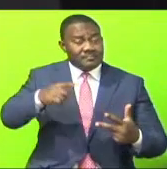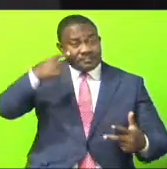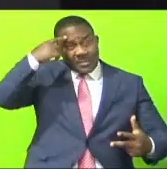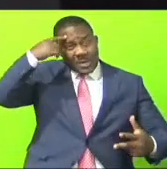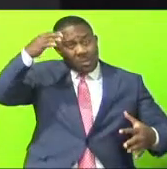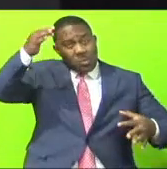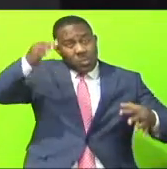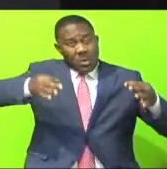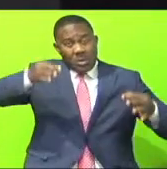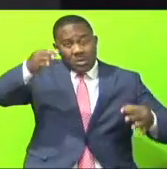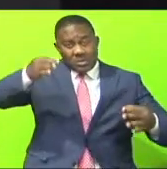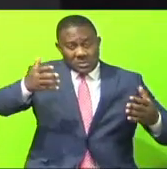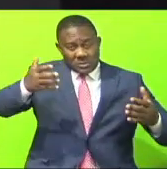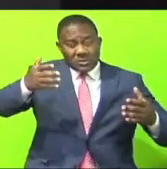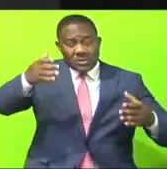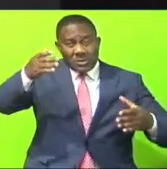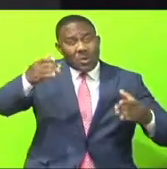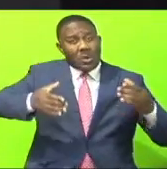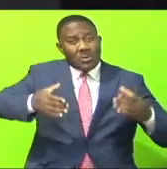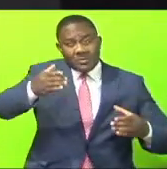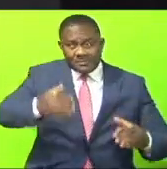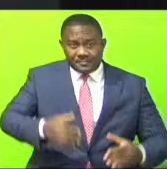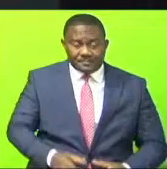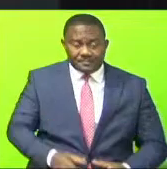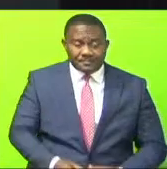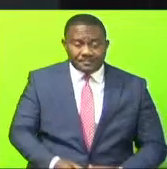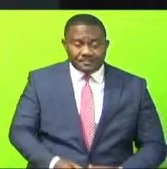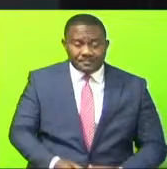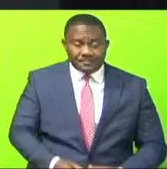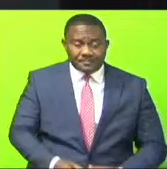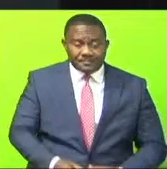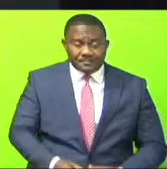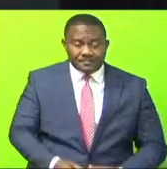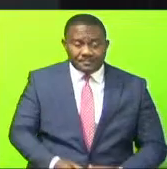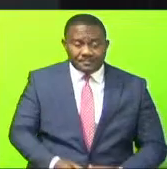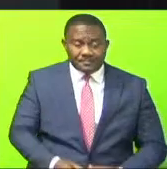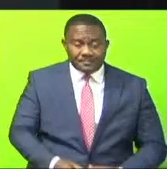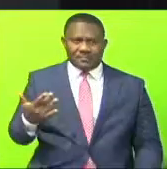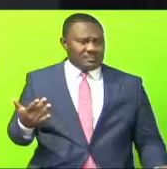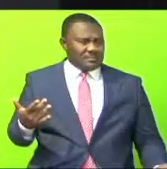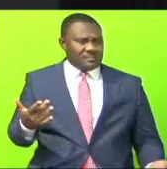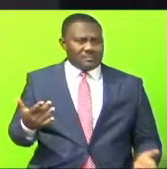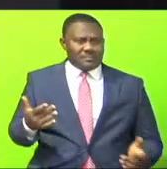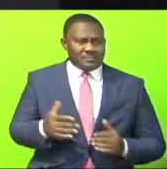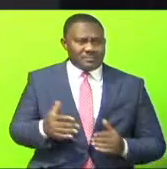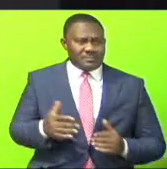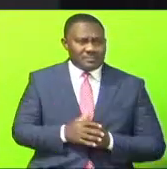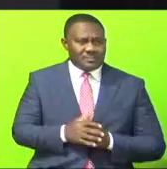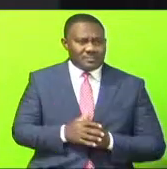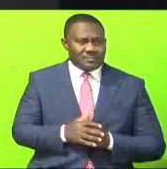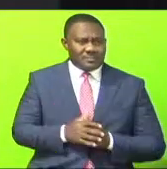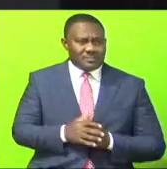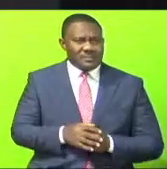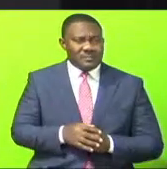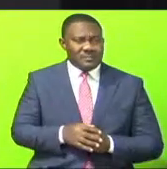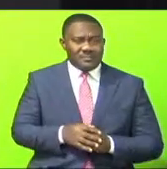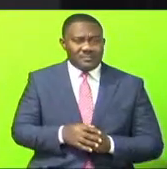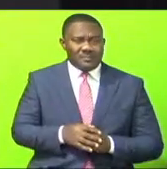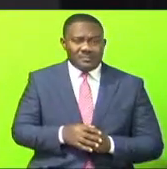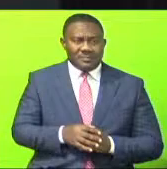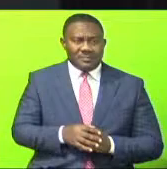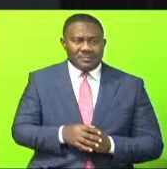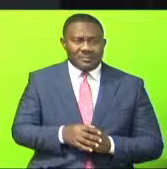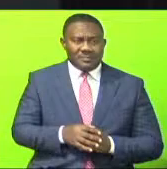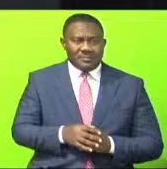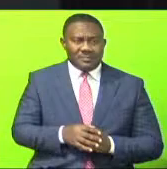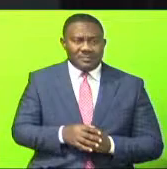a collusion cause. For Right Honorable Speaker to say there's a plaint at the instance of majority leader